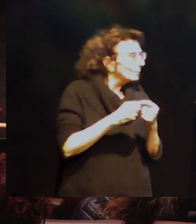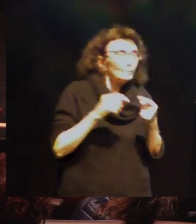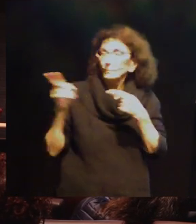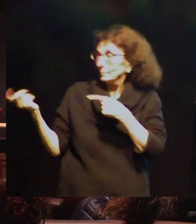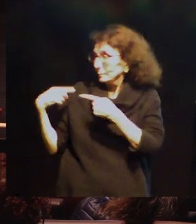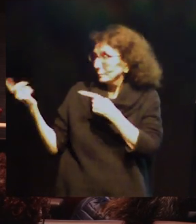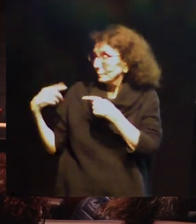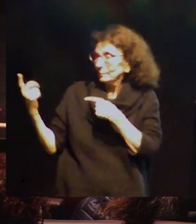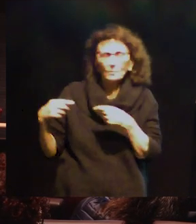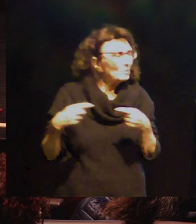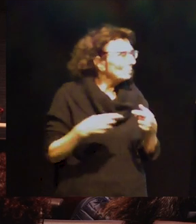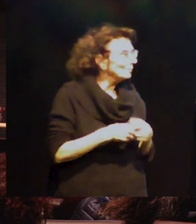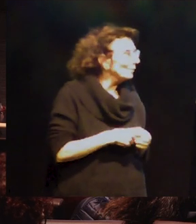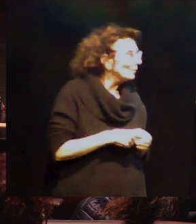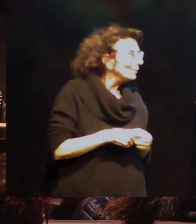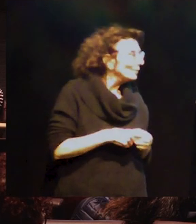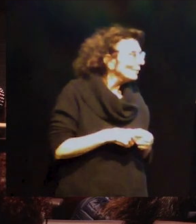You want to start? No, you can go. Okay.